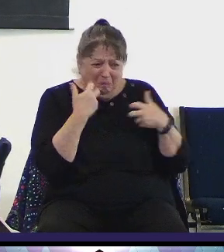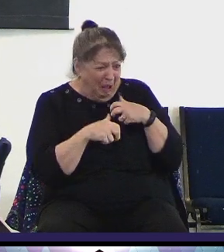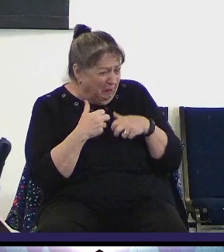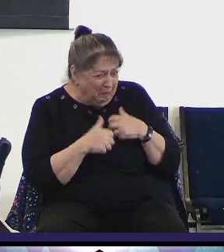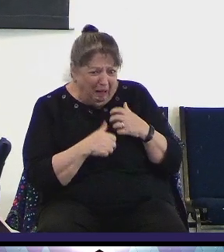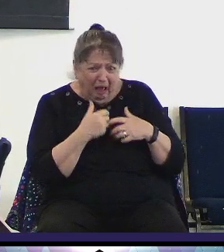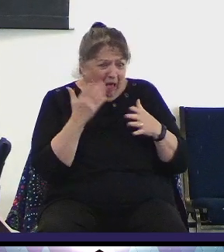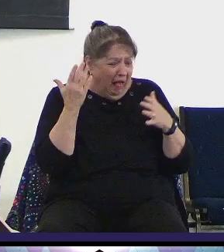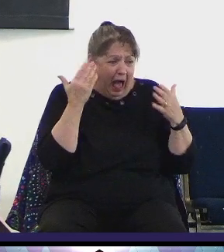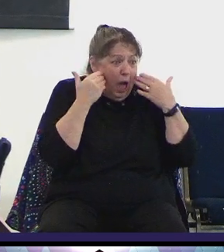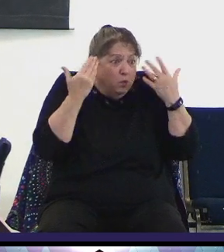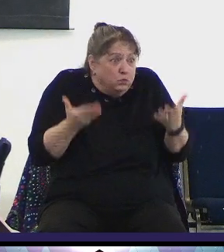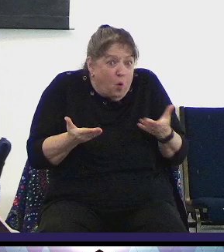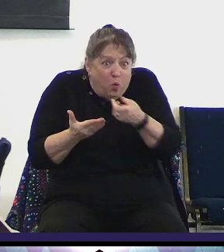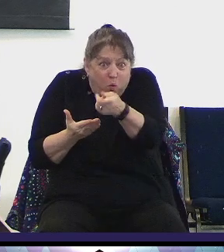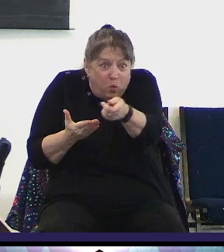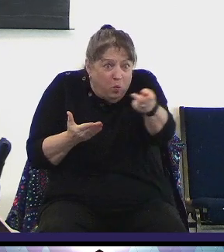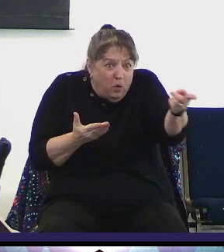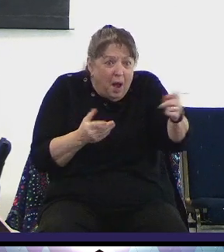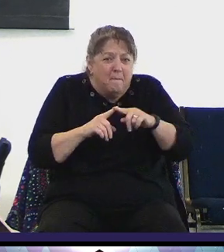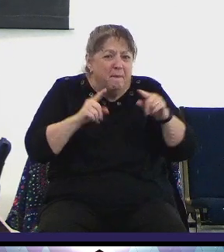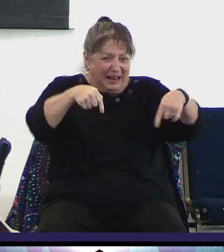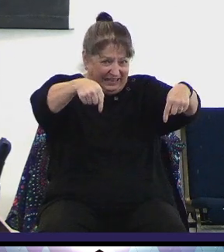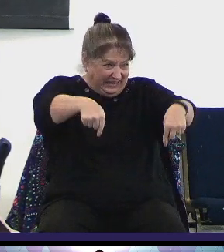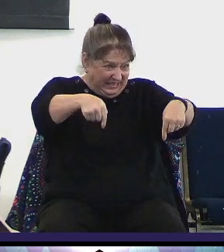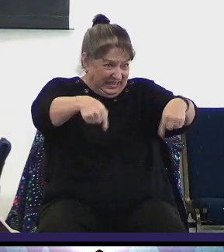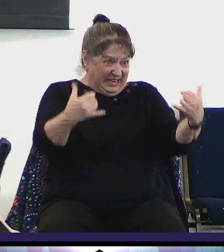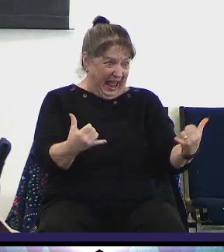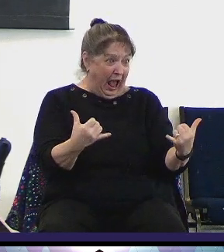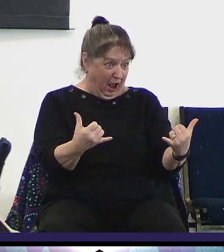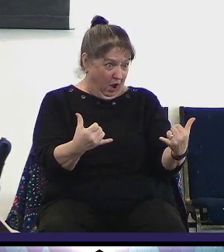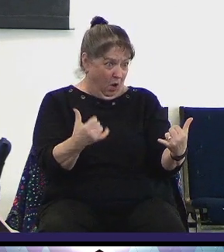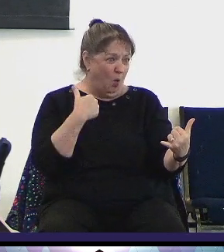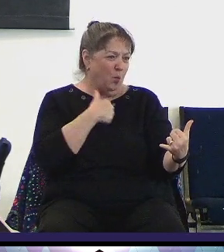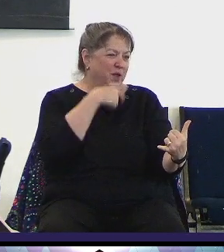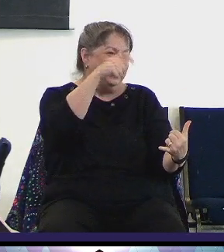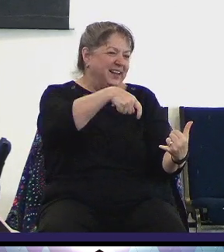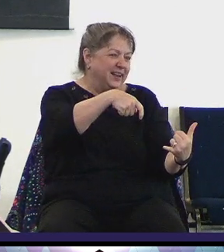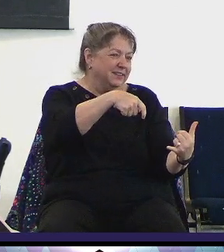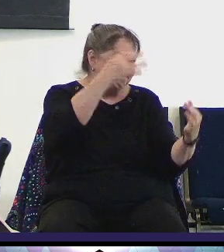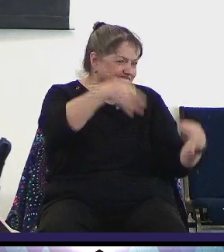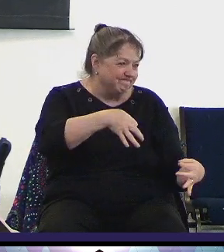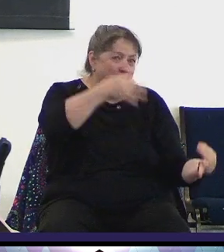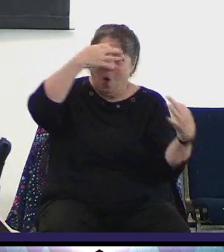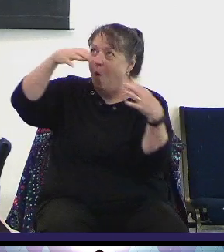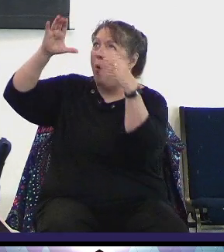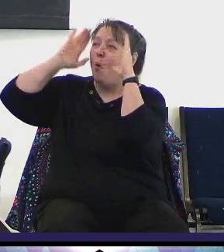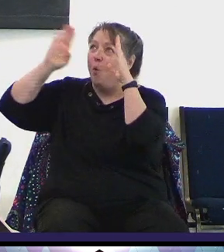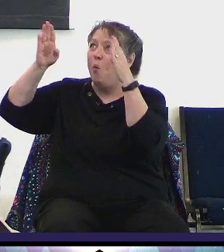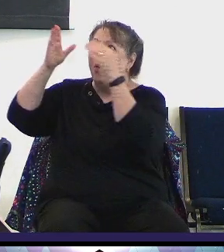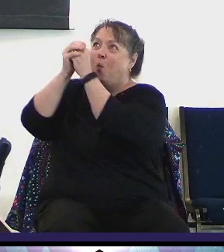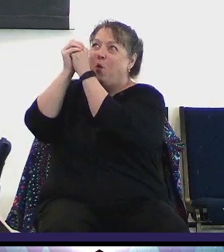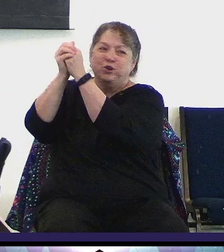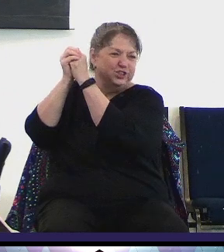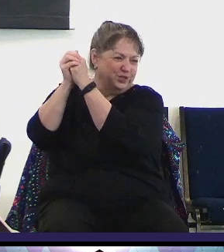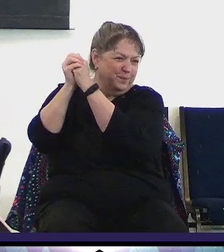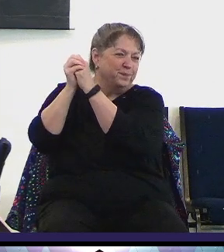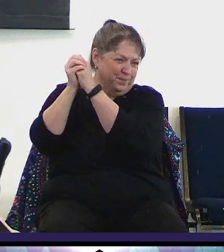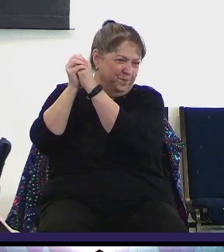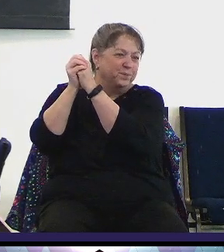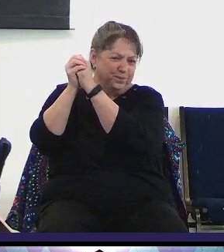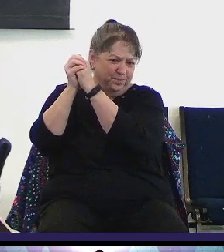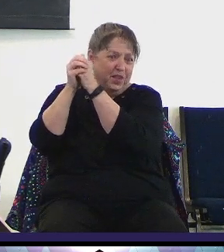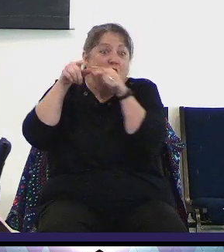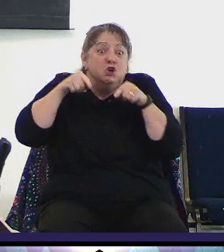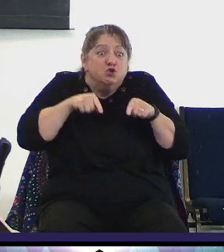you. But it's times like this is when we worship God. Because when we worship God, even those